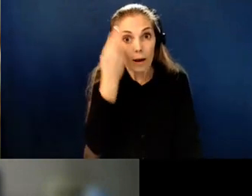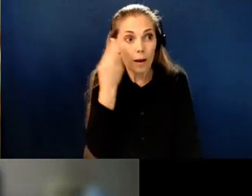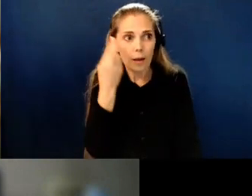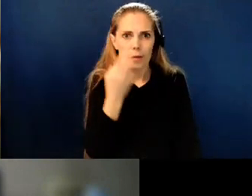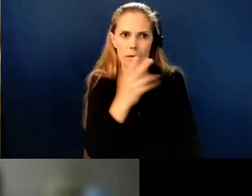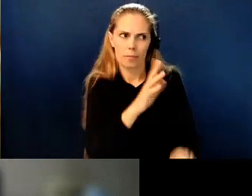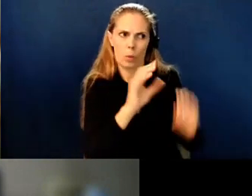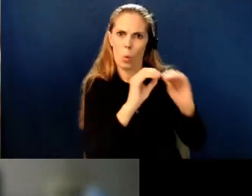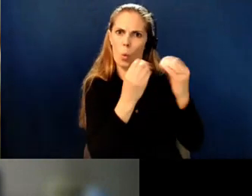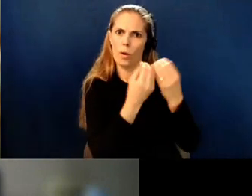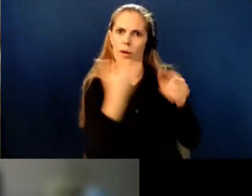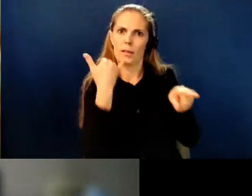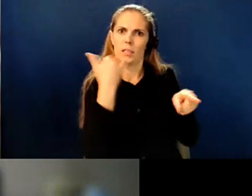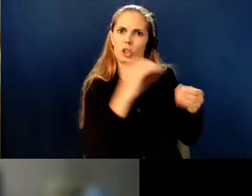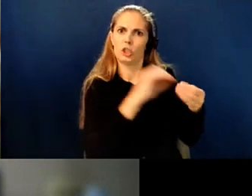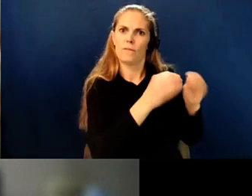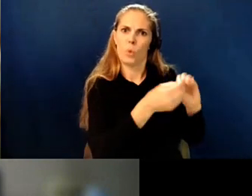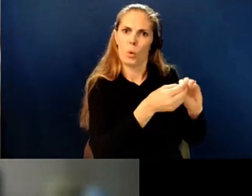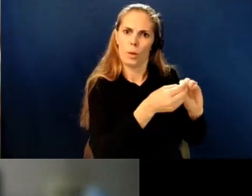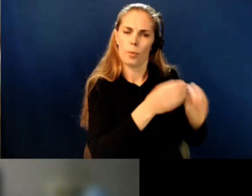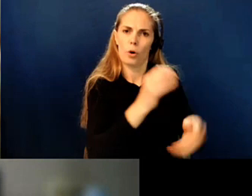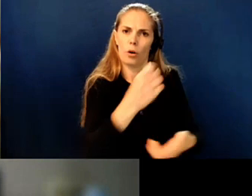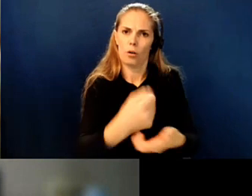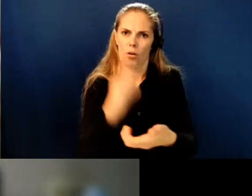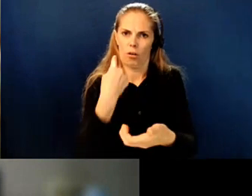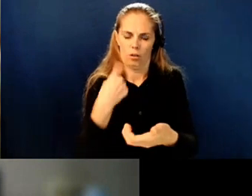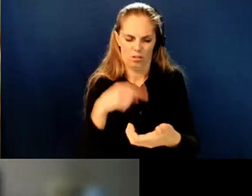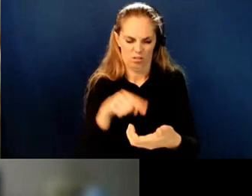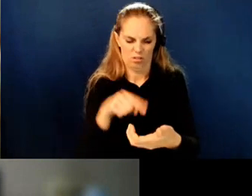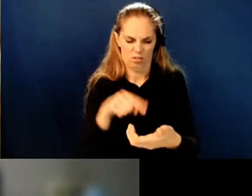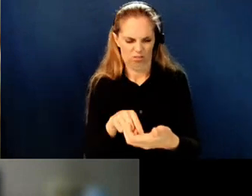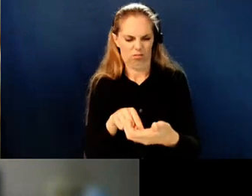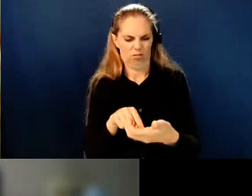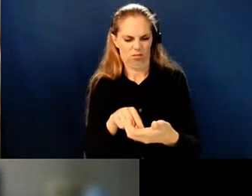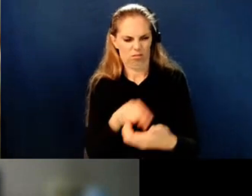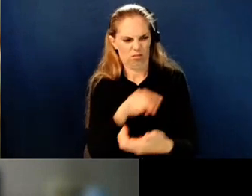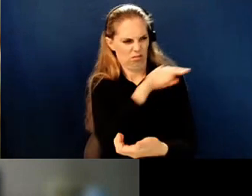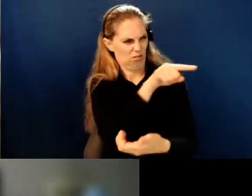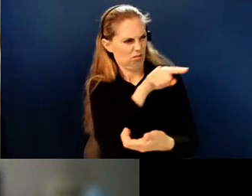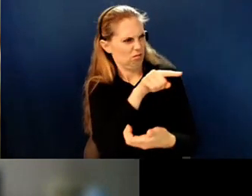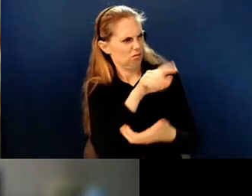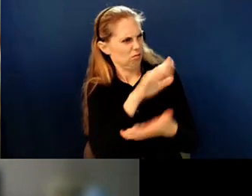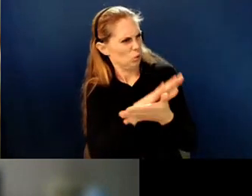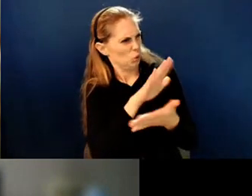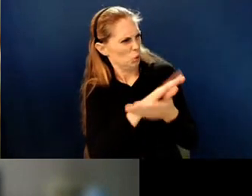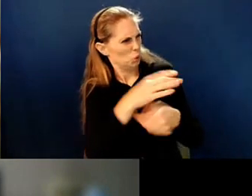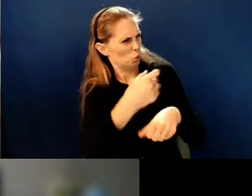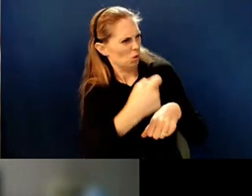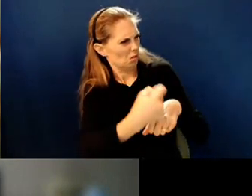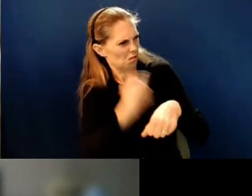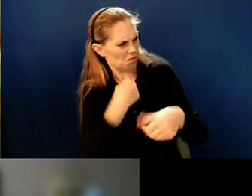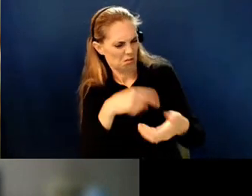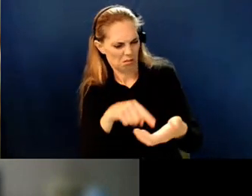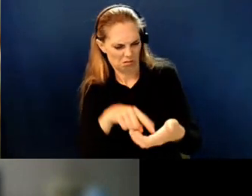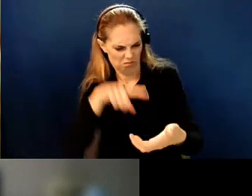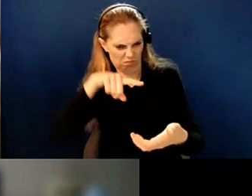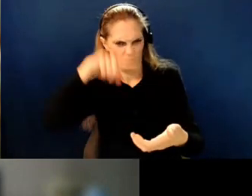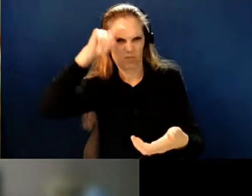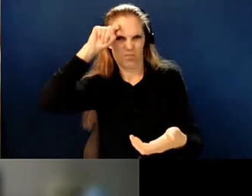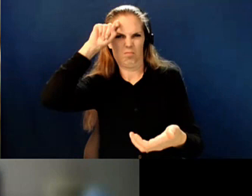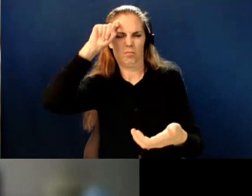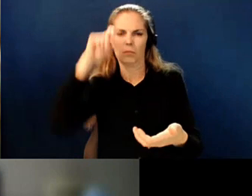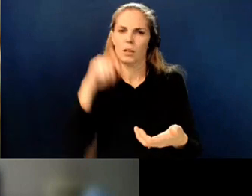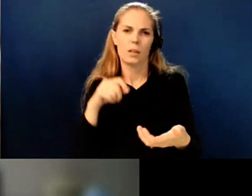likely they may not even be familiar with it. So they're more likely to assume that message is going to come from a different number associated with someone's